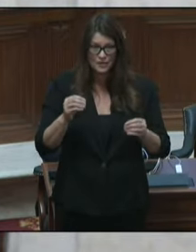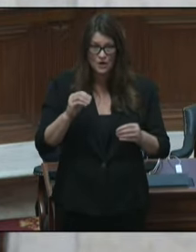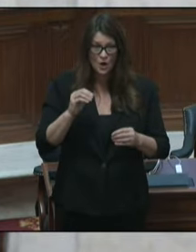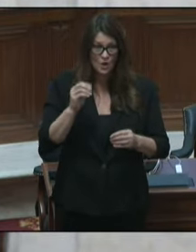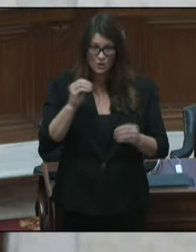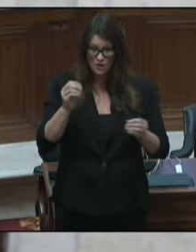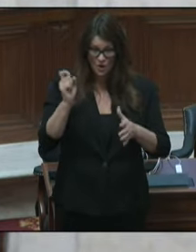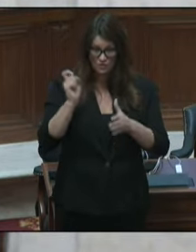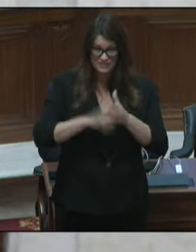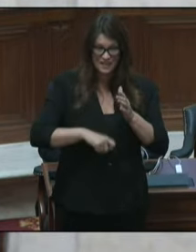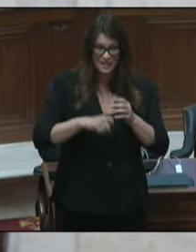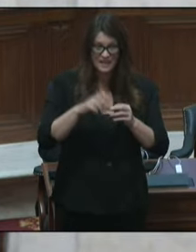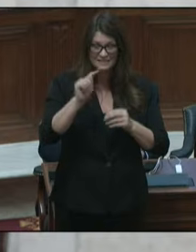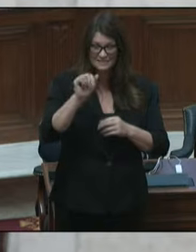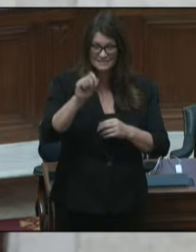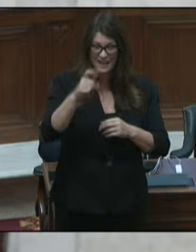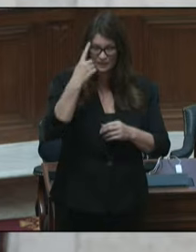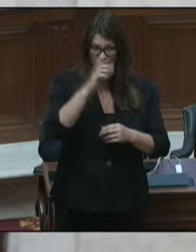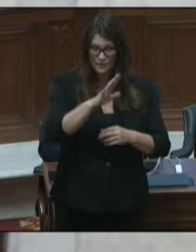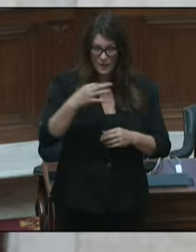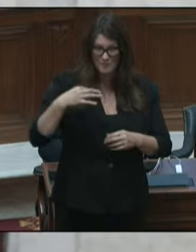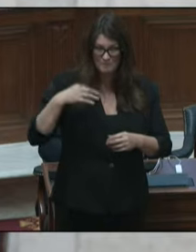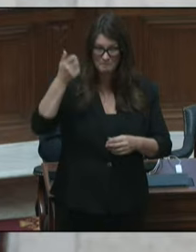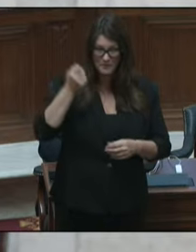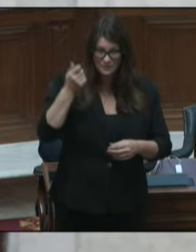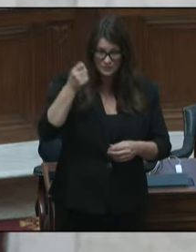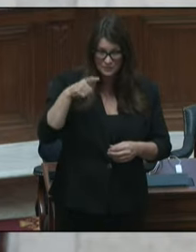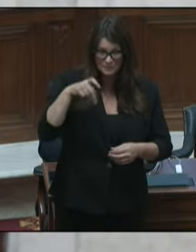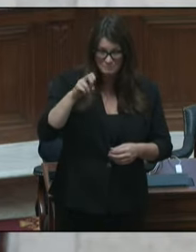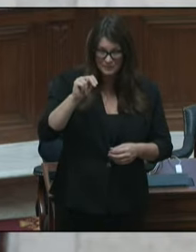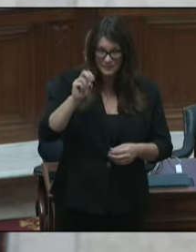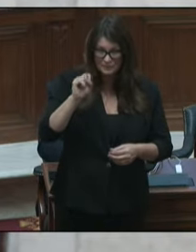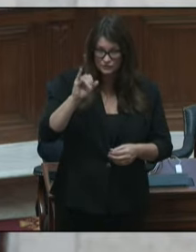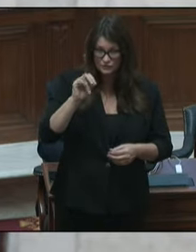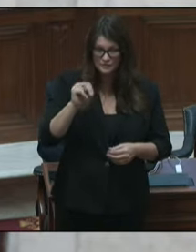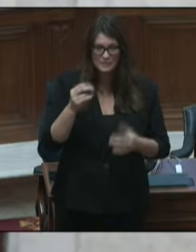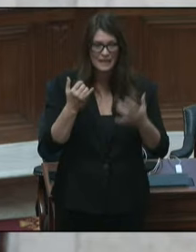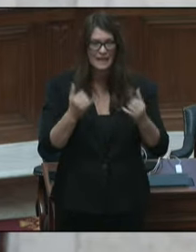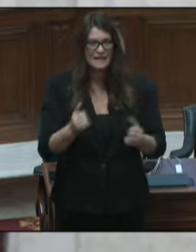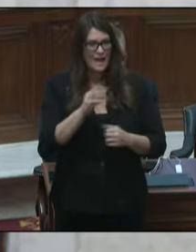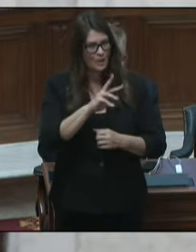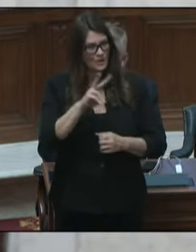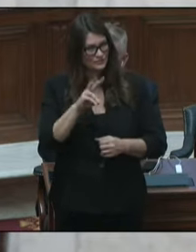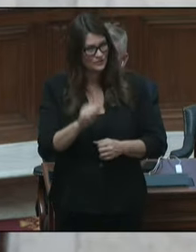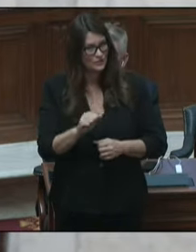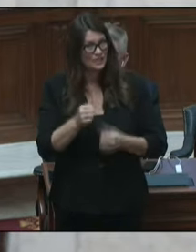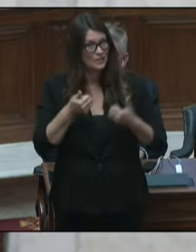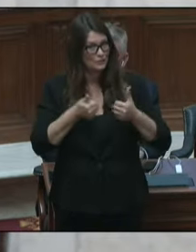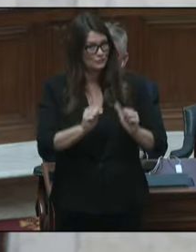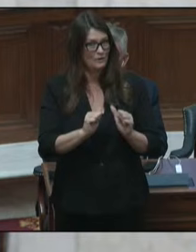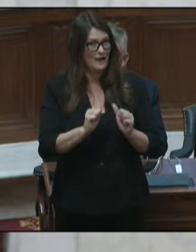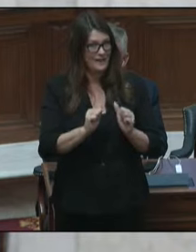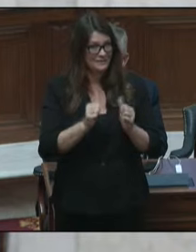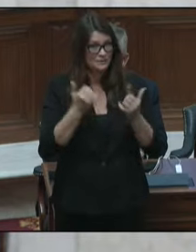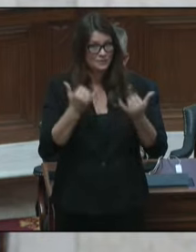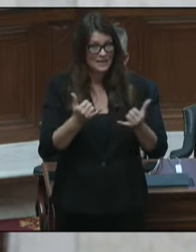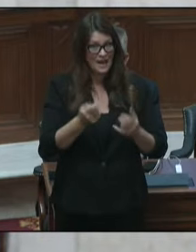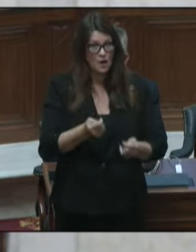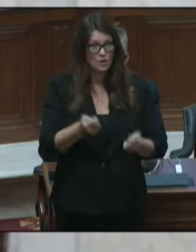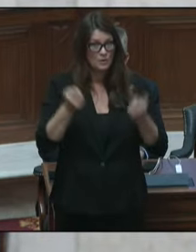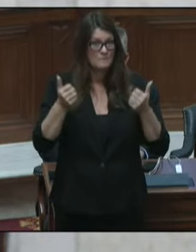pensions. They absolutely picked West Virginia because they see us on a pathway to eradicating the income tax on